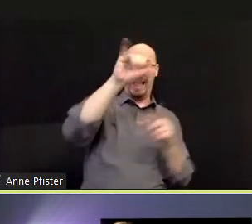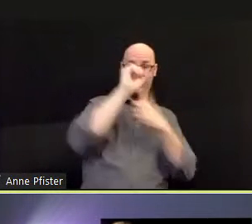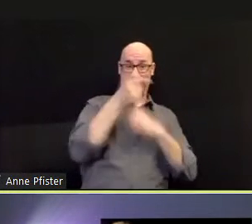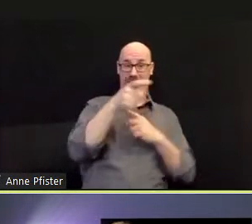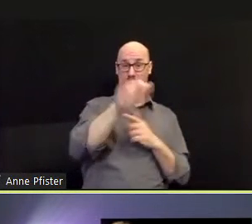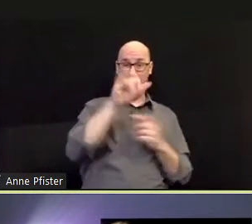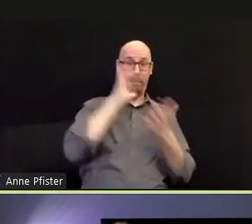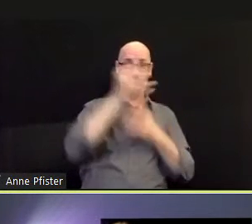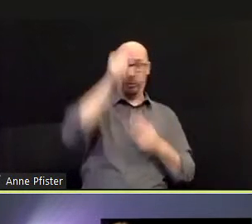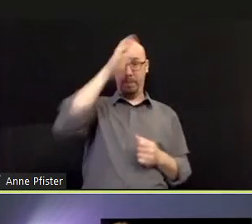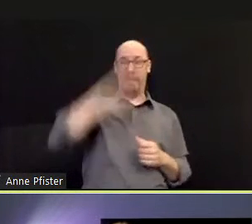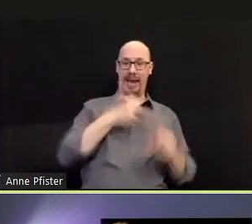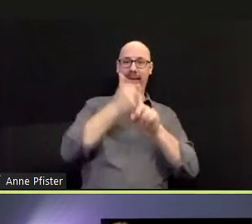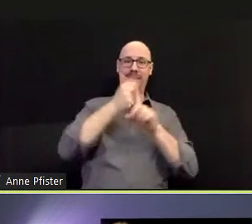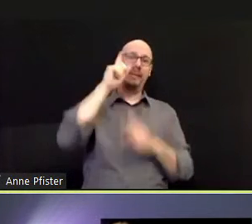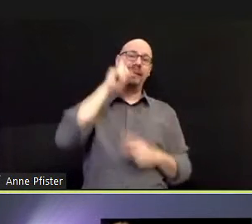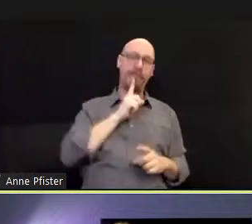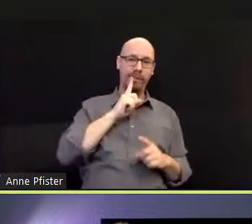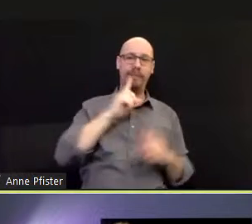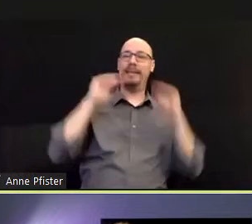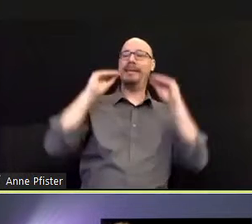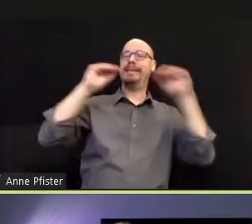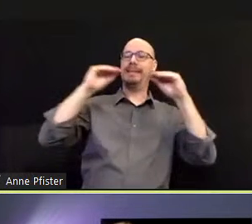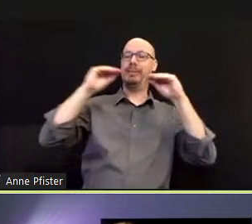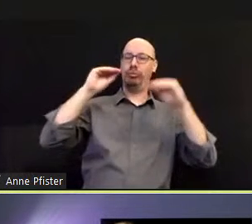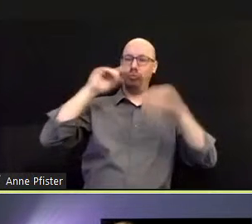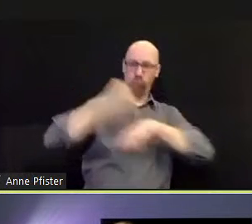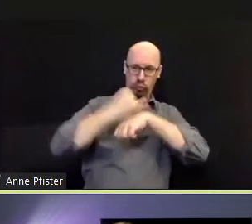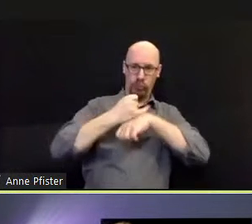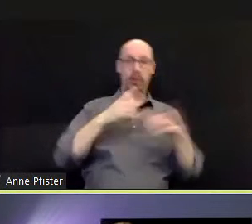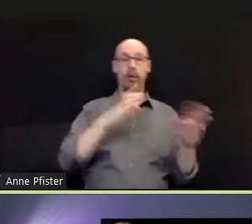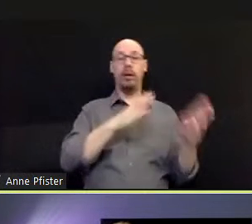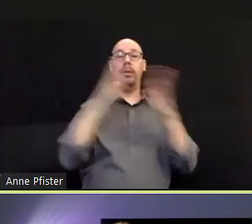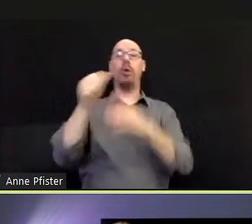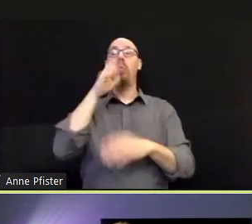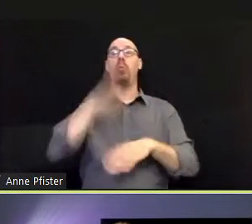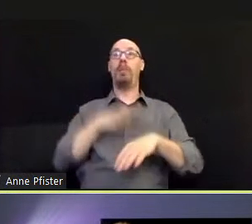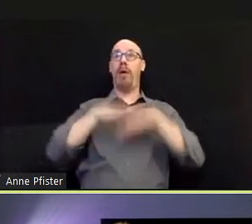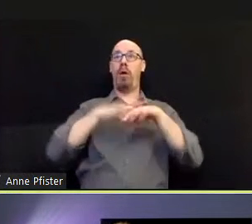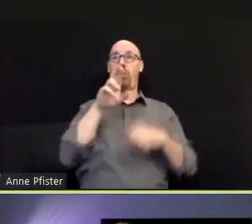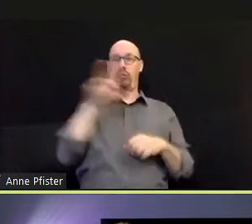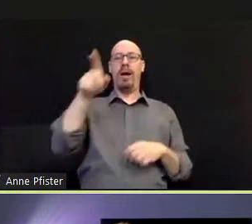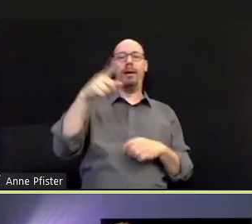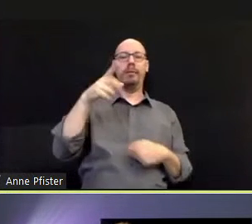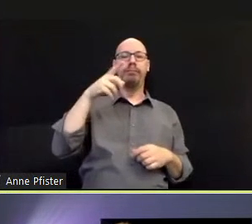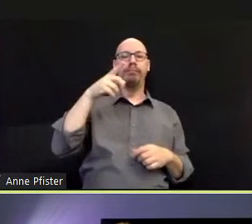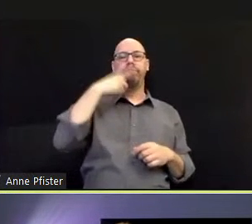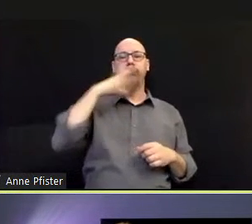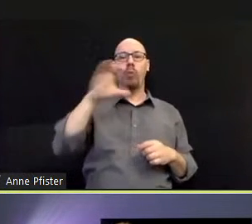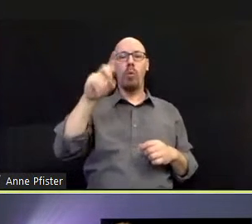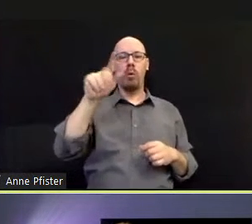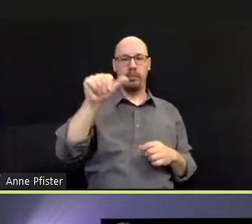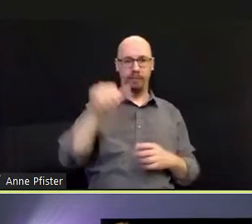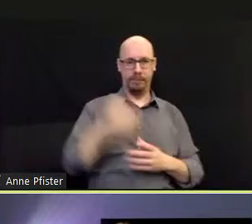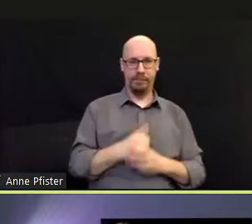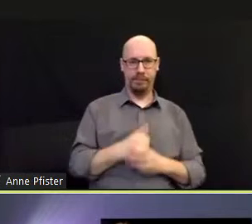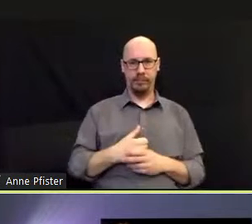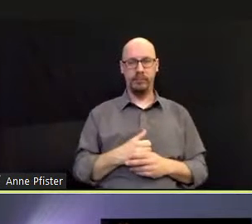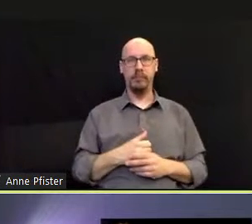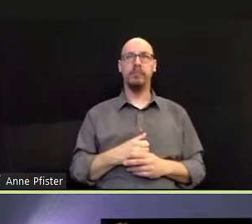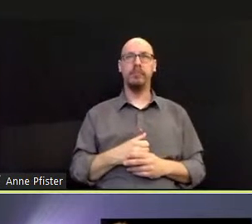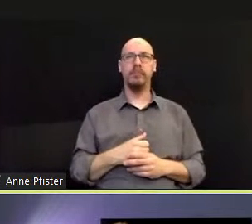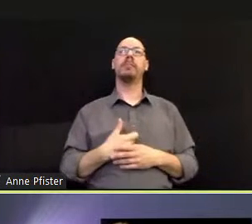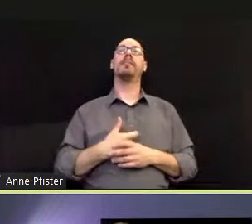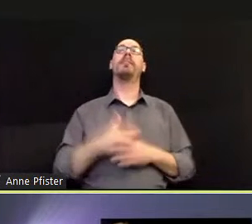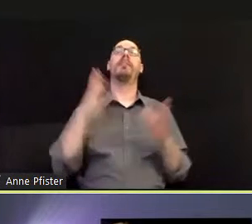he's deaf, and he's a teacher at the school, and the woman on the right is a hearing coda. Like